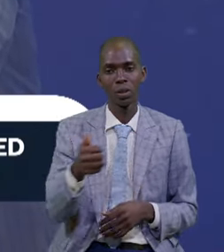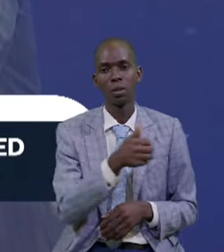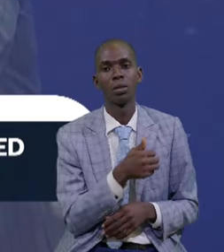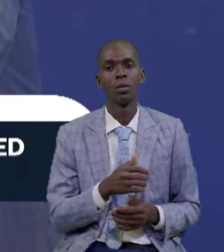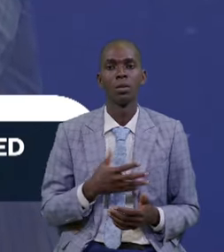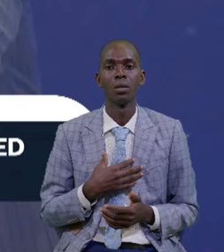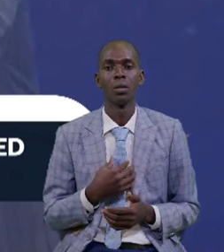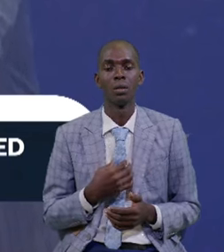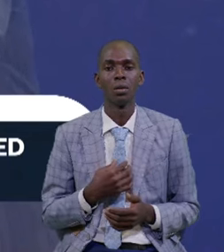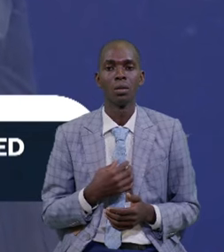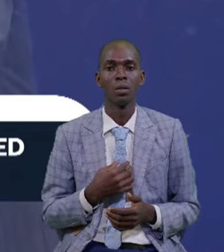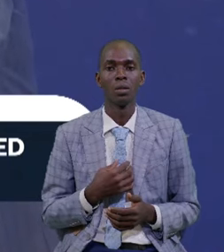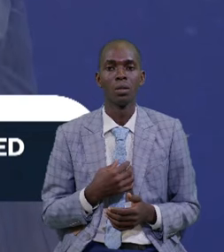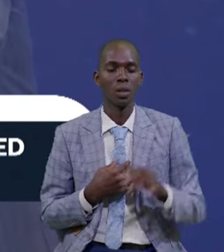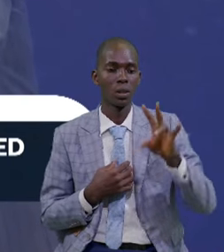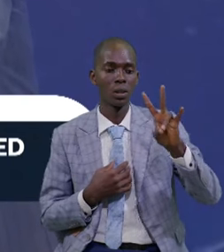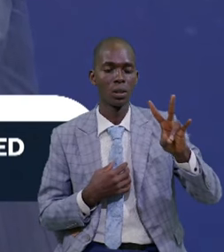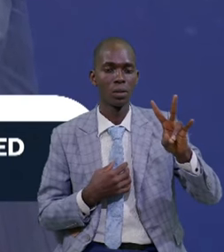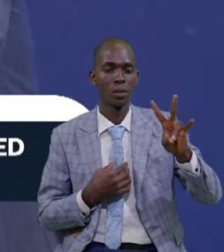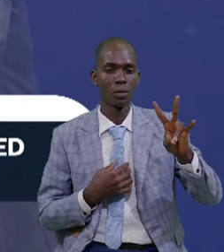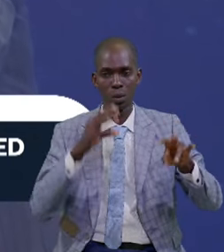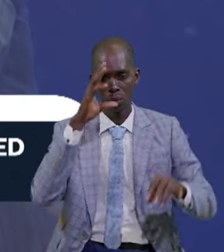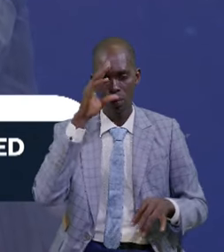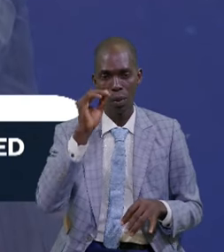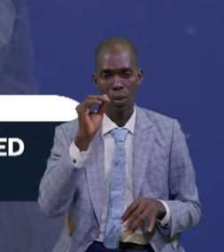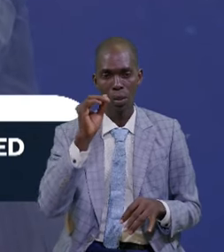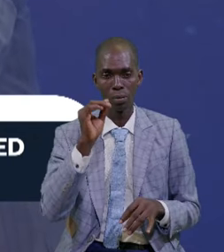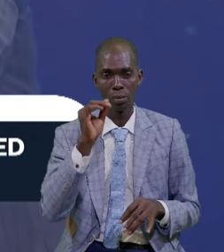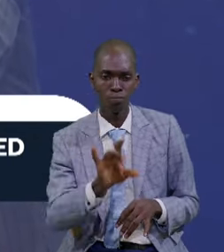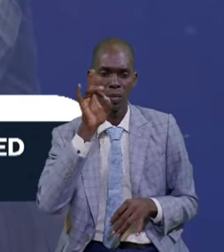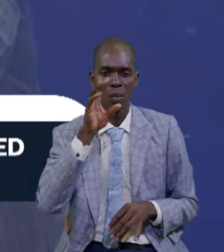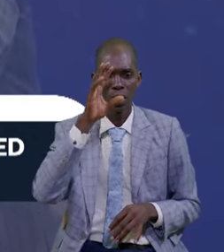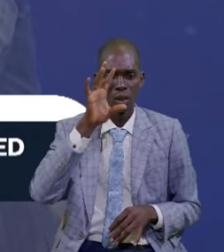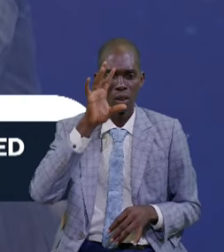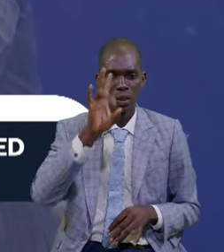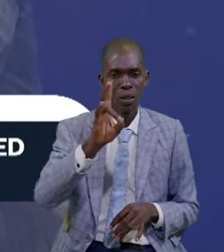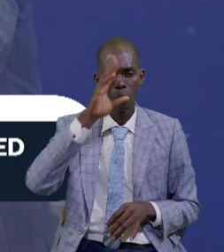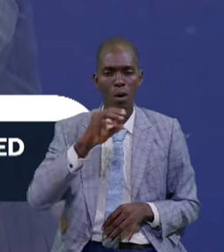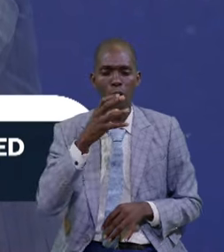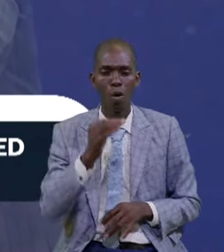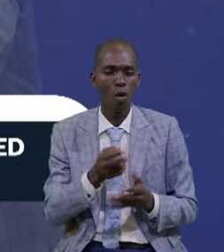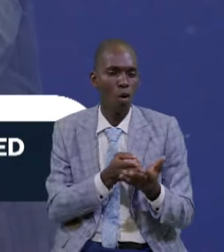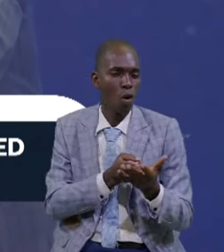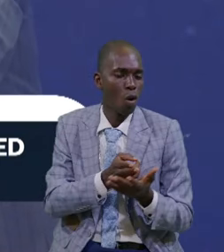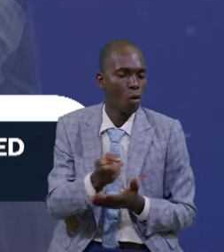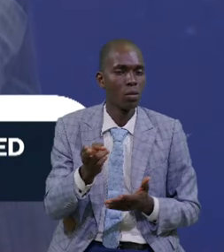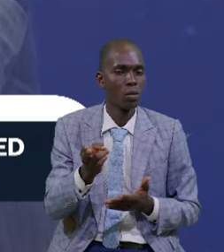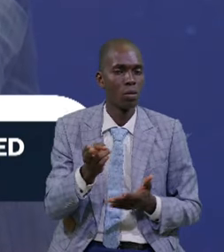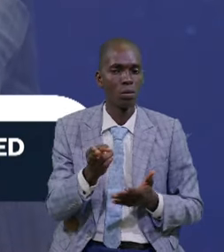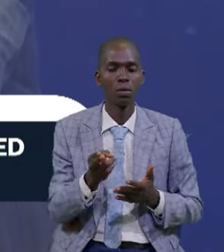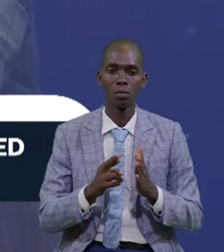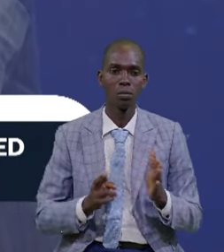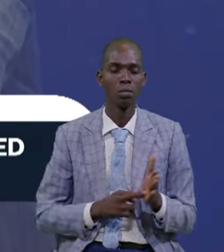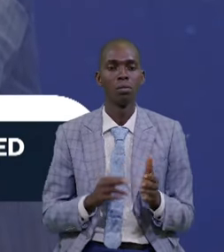out among you, seven men of honest report. Honest report.